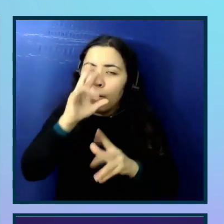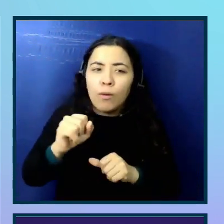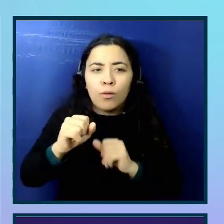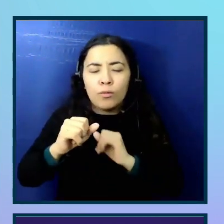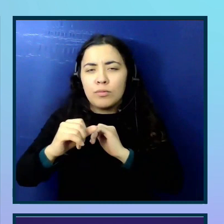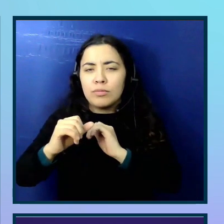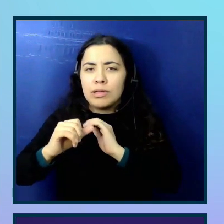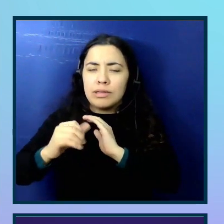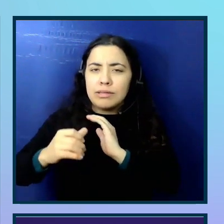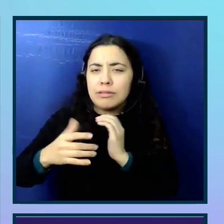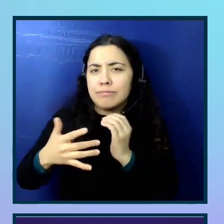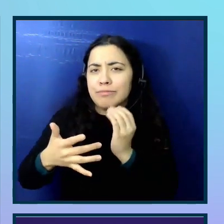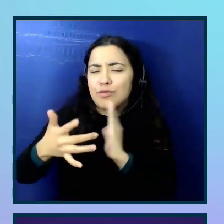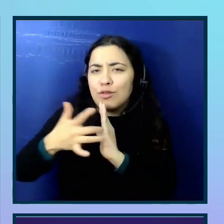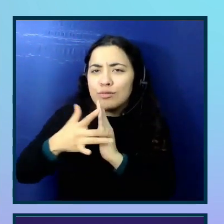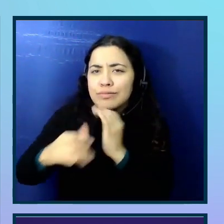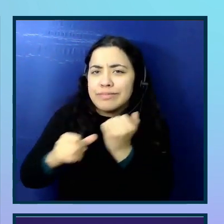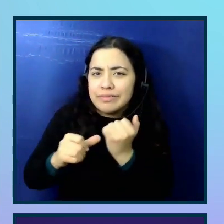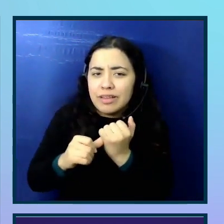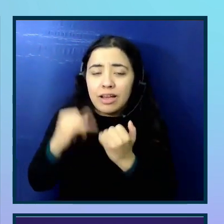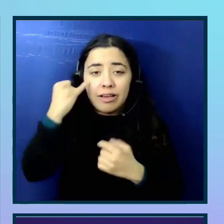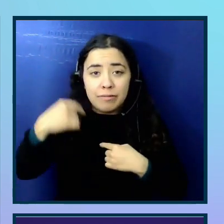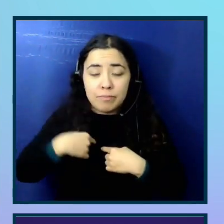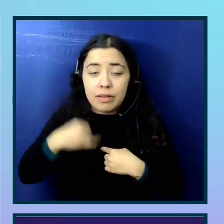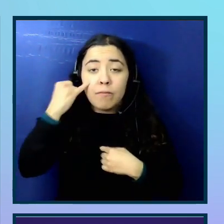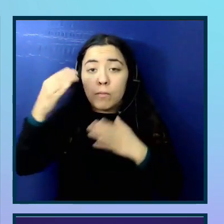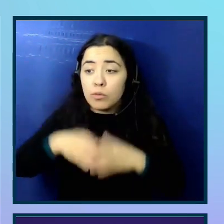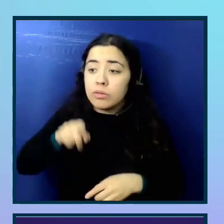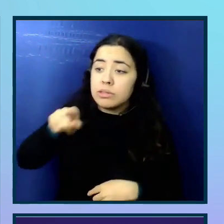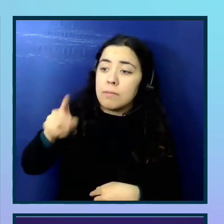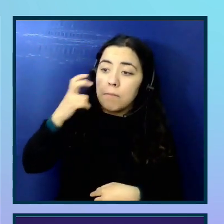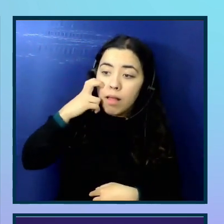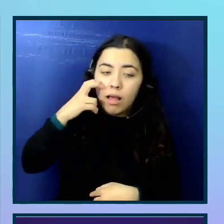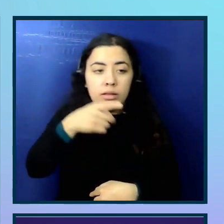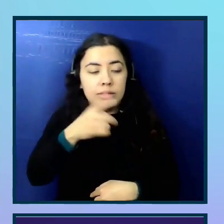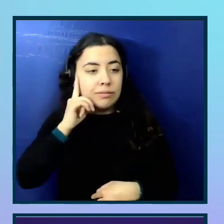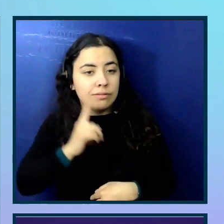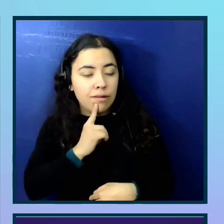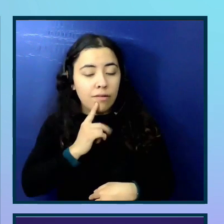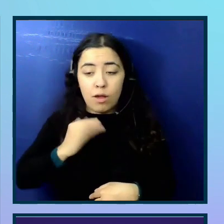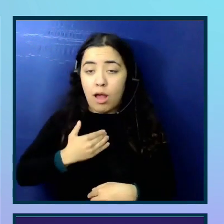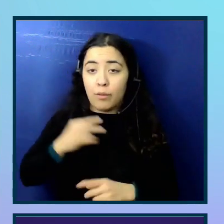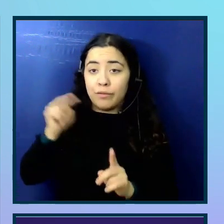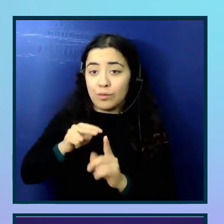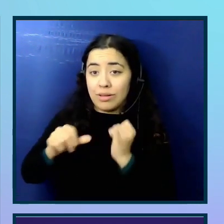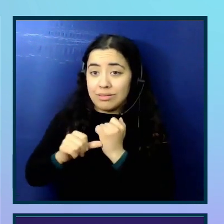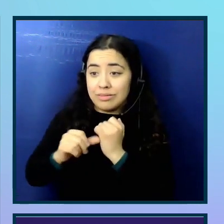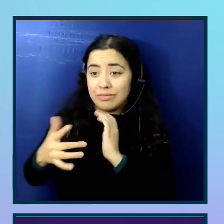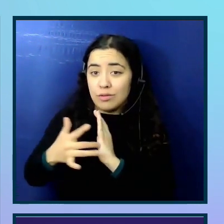tech is to me versus somebody who's blind, for example, or somebody who's deaf, for example, what we view as assistive technology is very